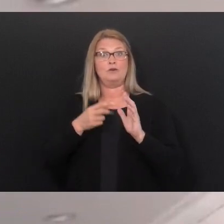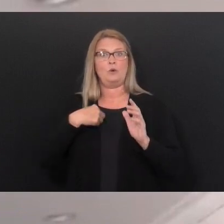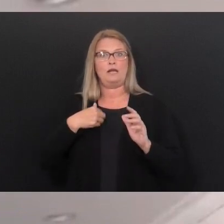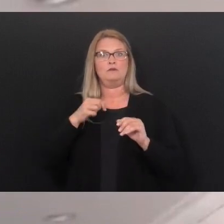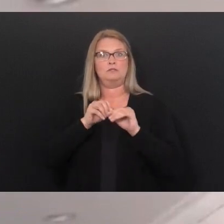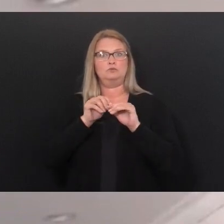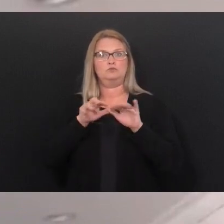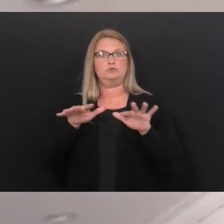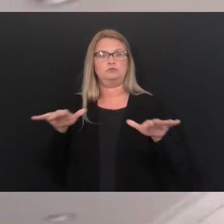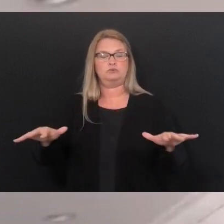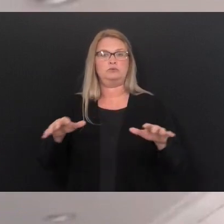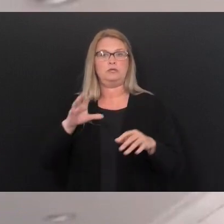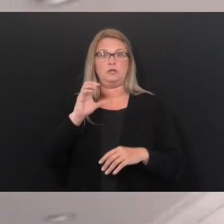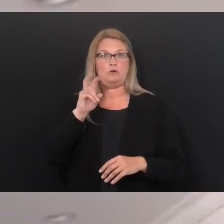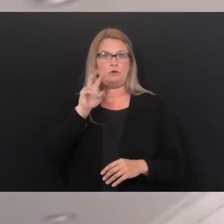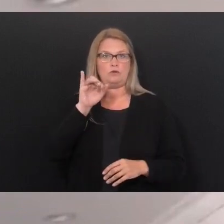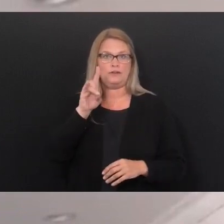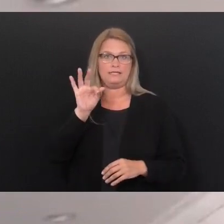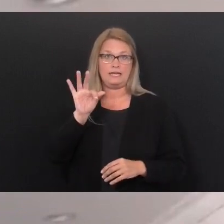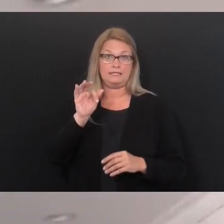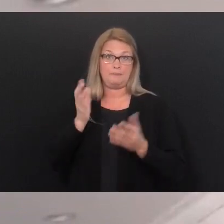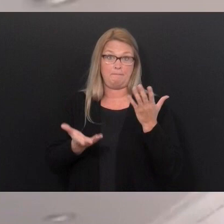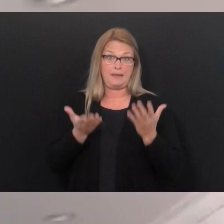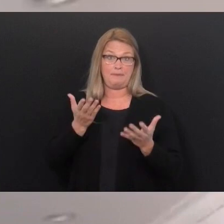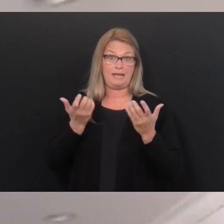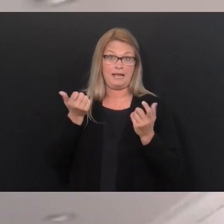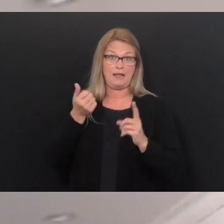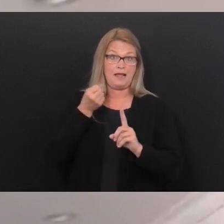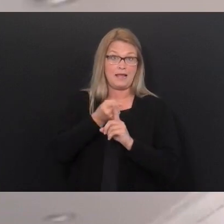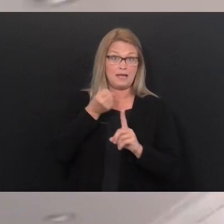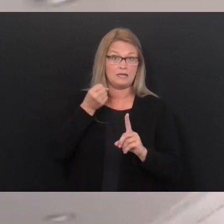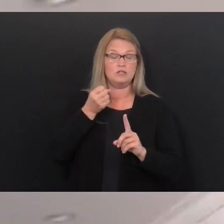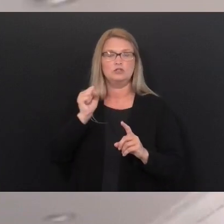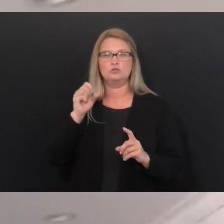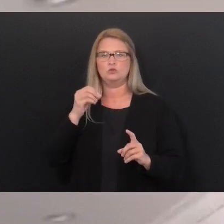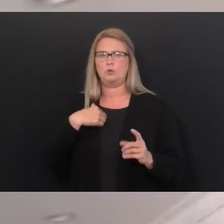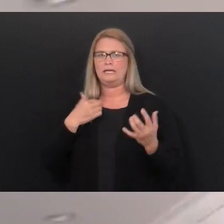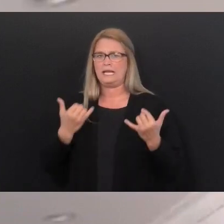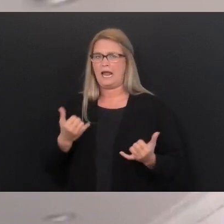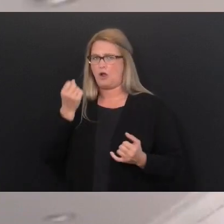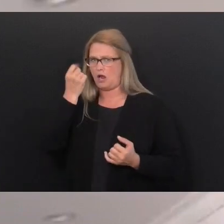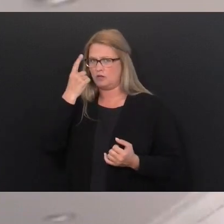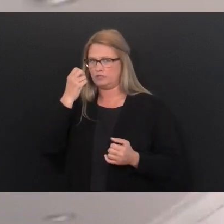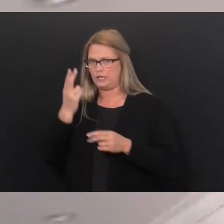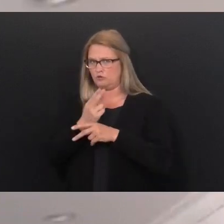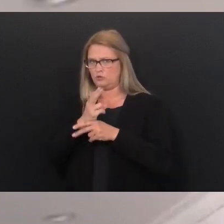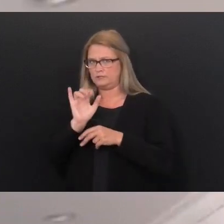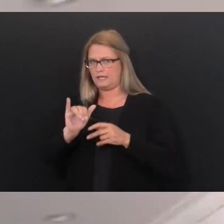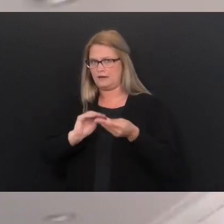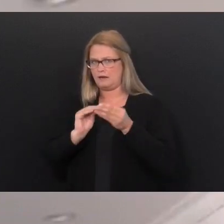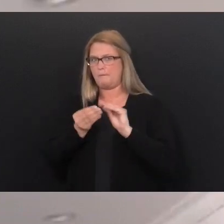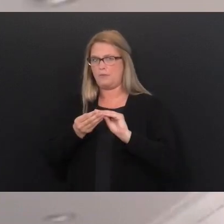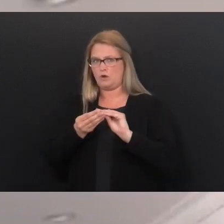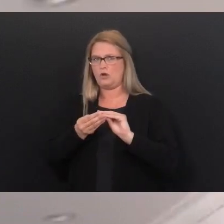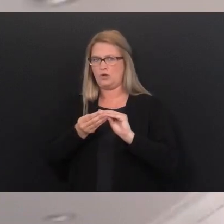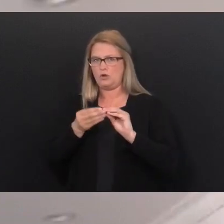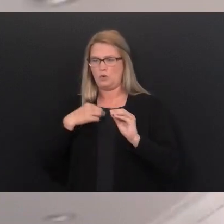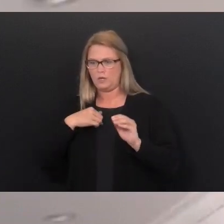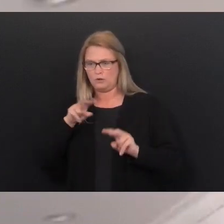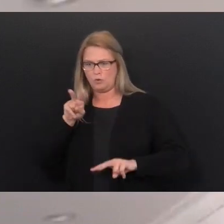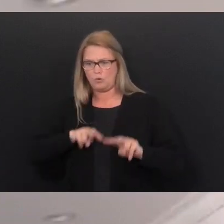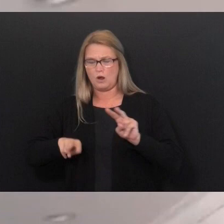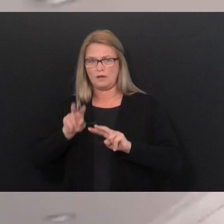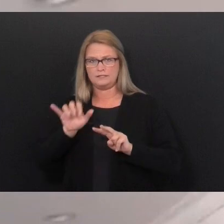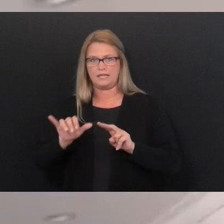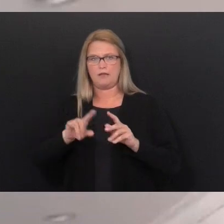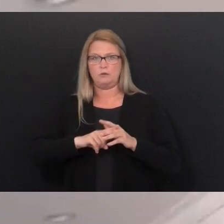COVID-19. And so as we look and try to understand how we come back out, and as we've talked to start the dance